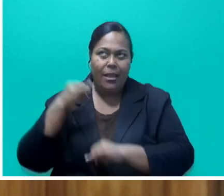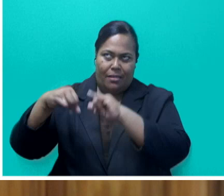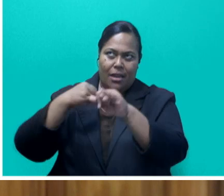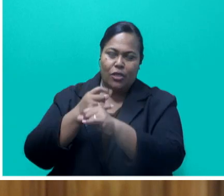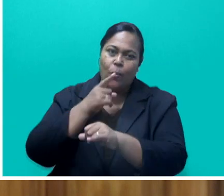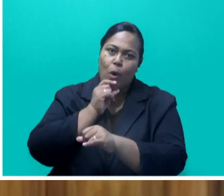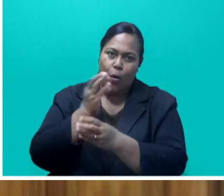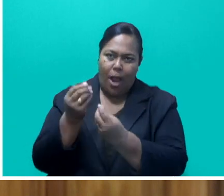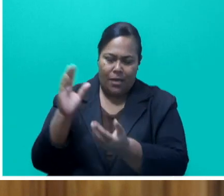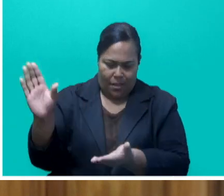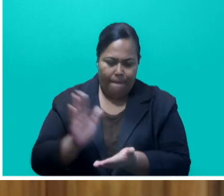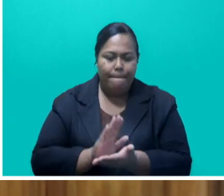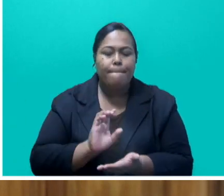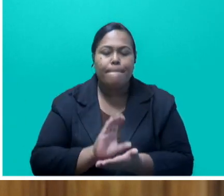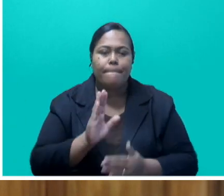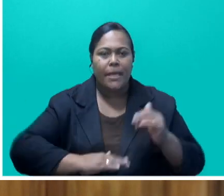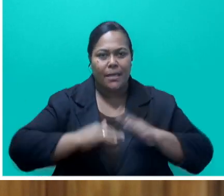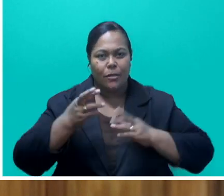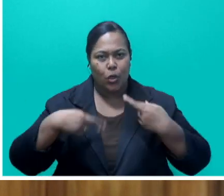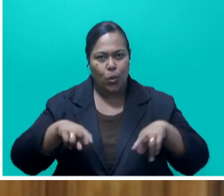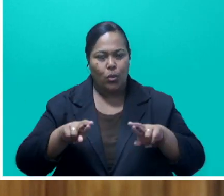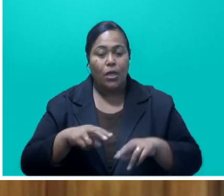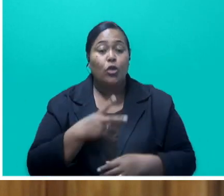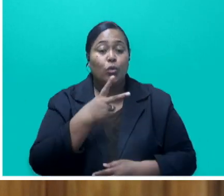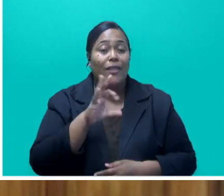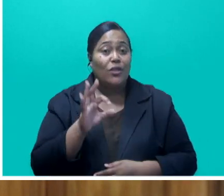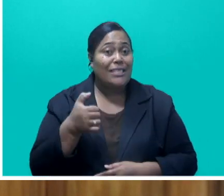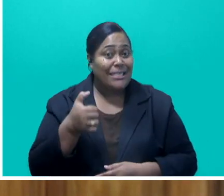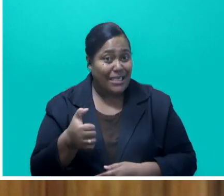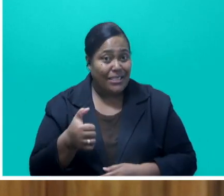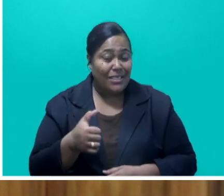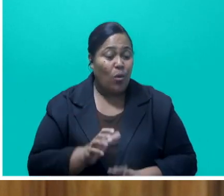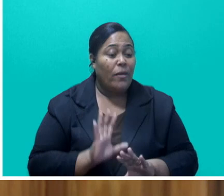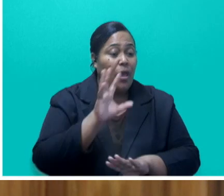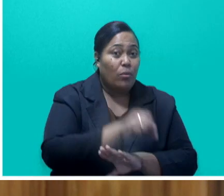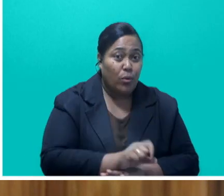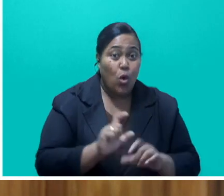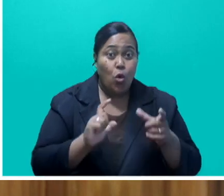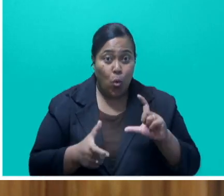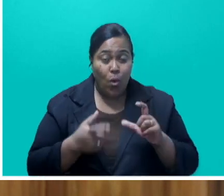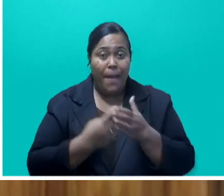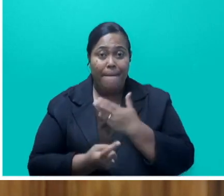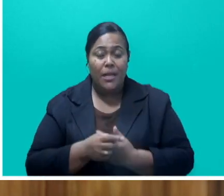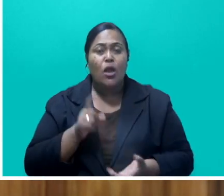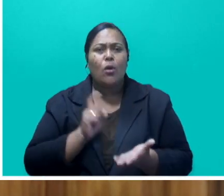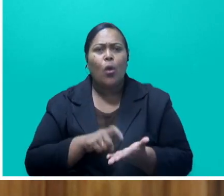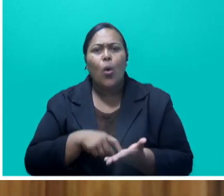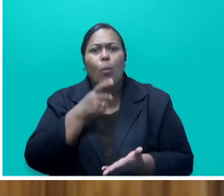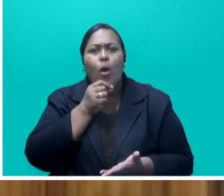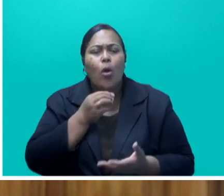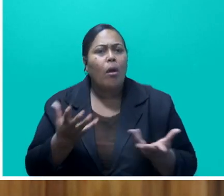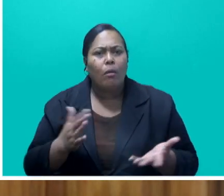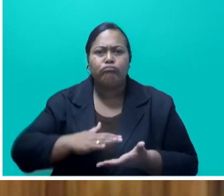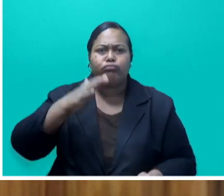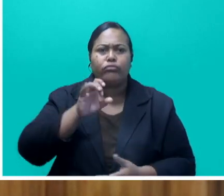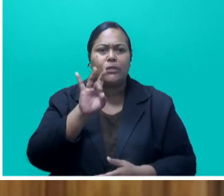Mr. Speaker, sir, from 2006 of the takeover of the Ngarase government, Fiji's external debt rose significantly to